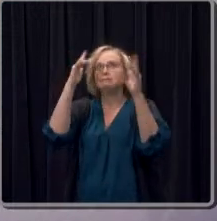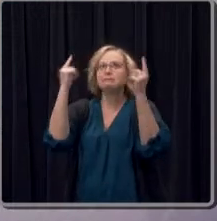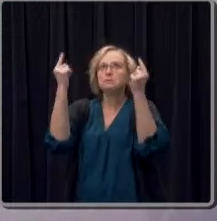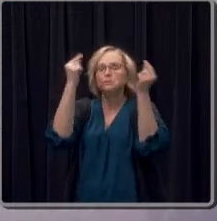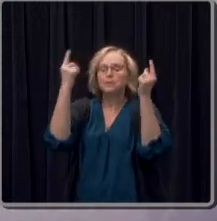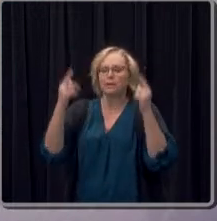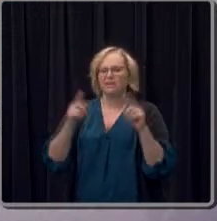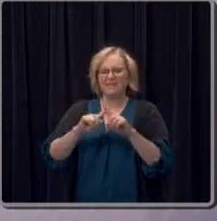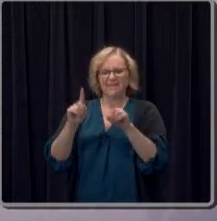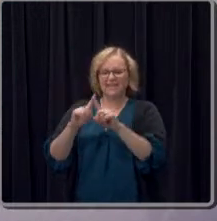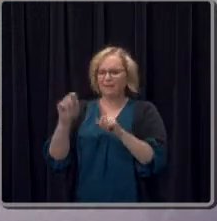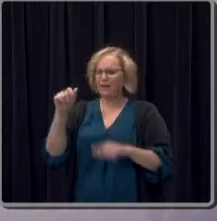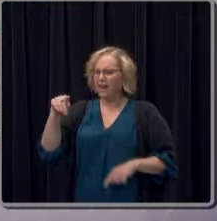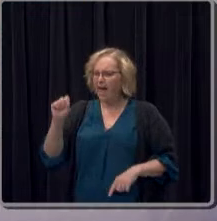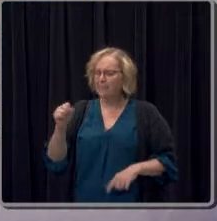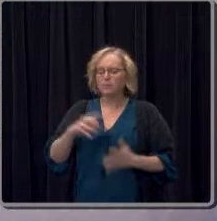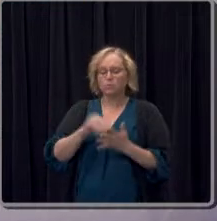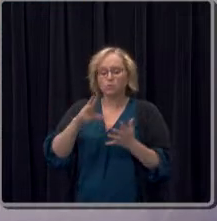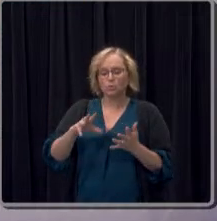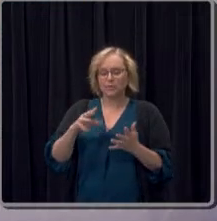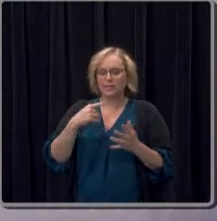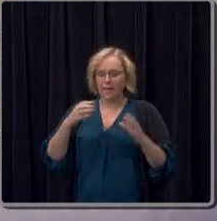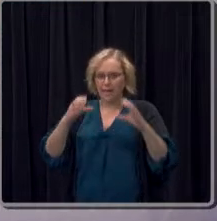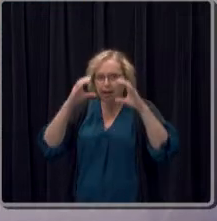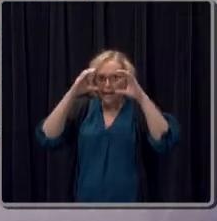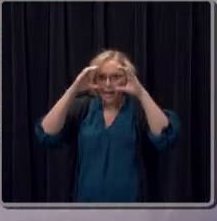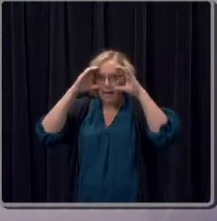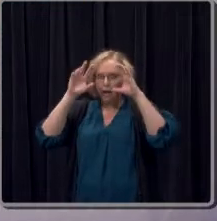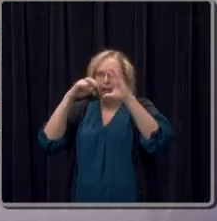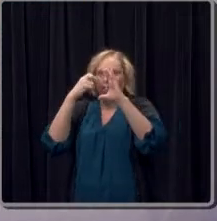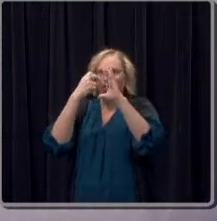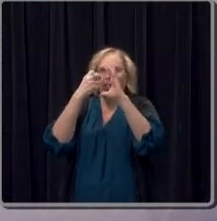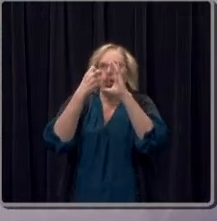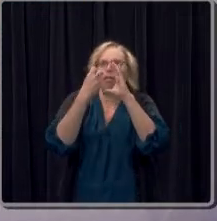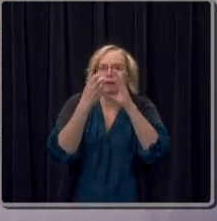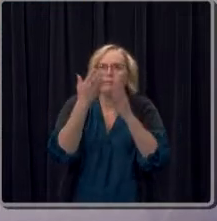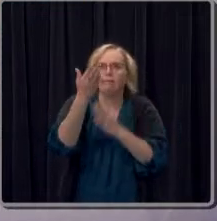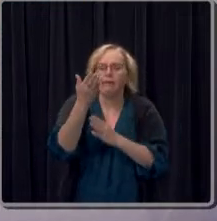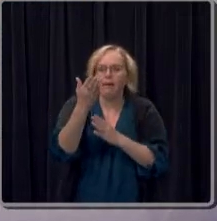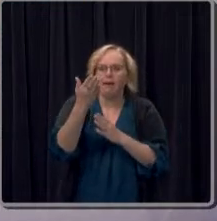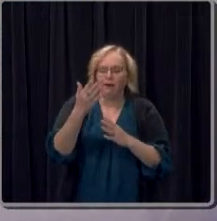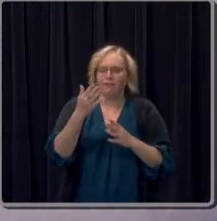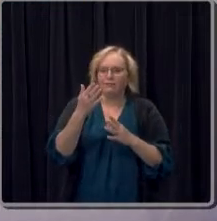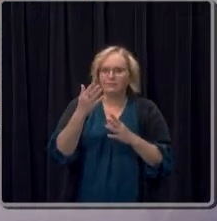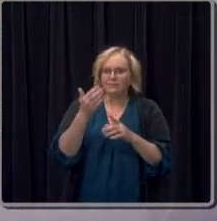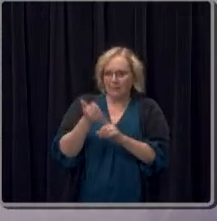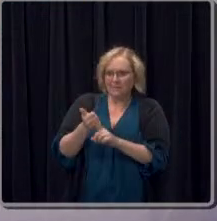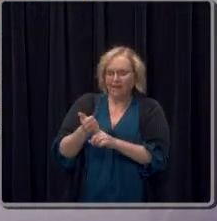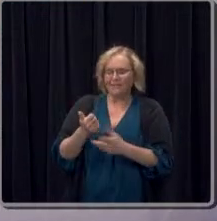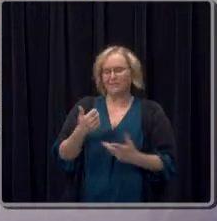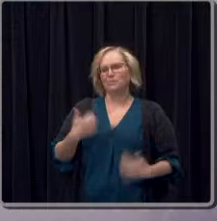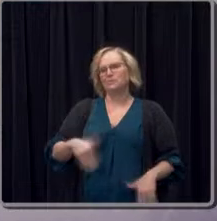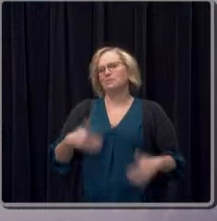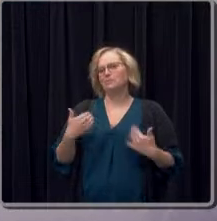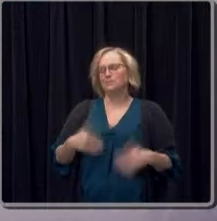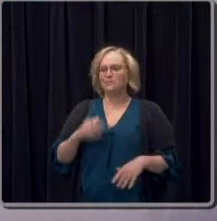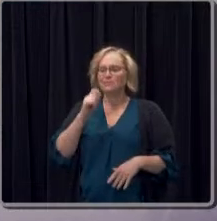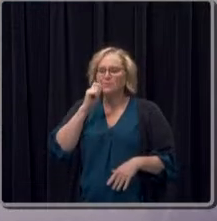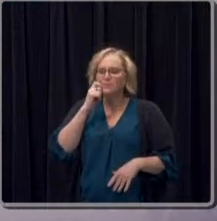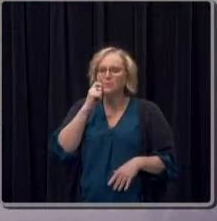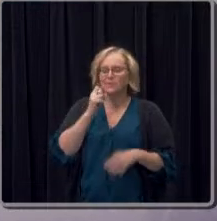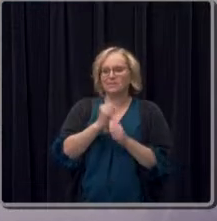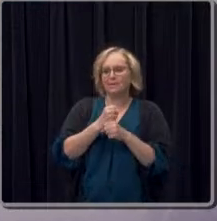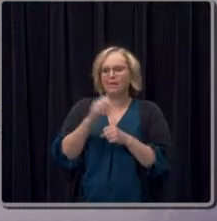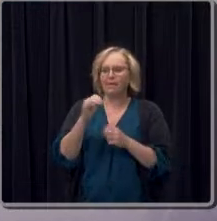where the students are able to experience like they're actually there, like in person and everything. And so it's something that's really made like things like more